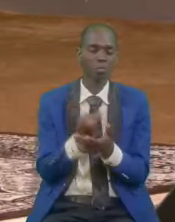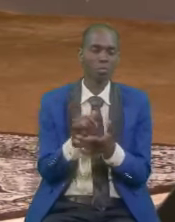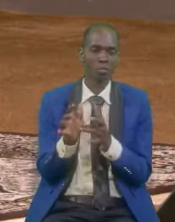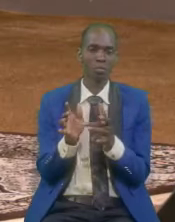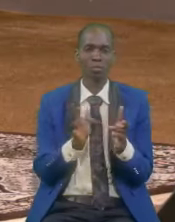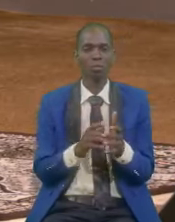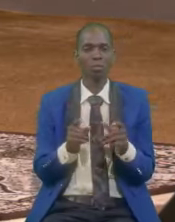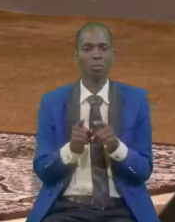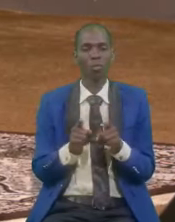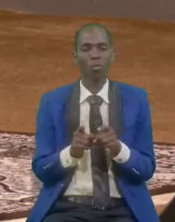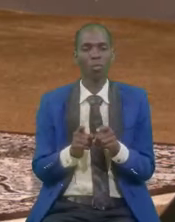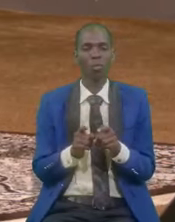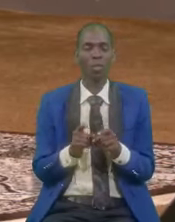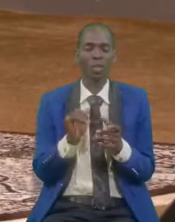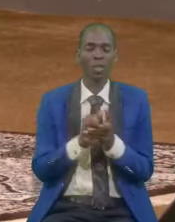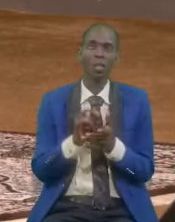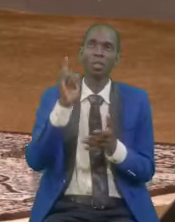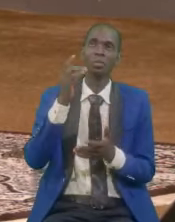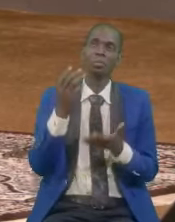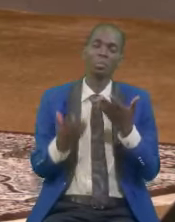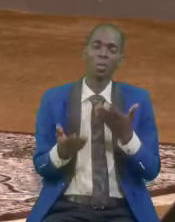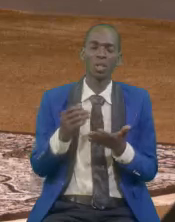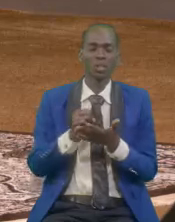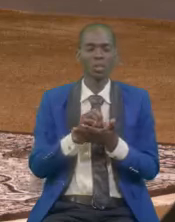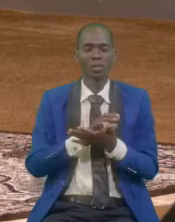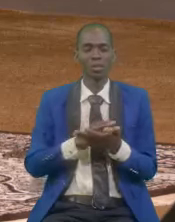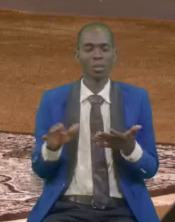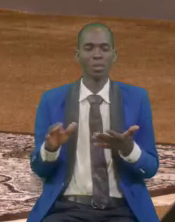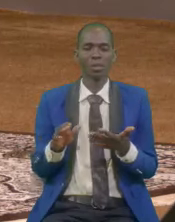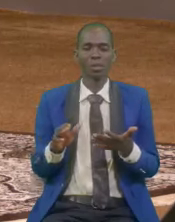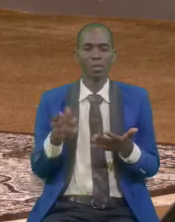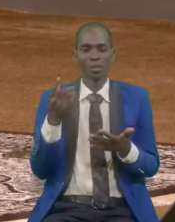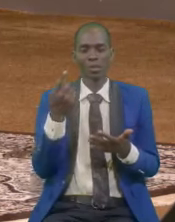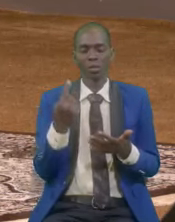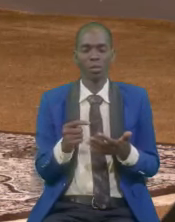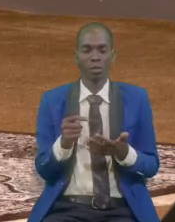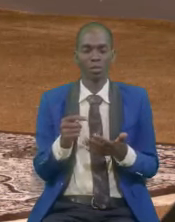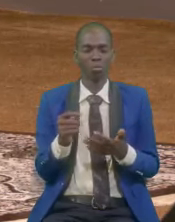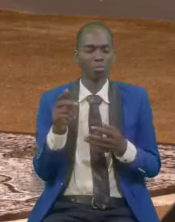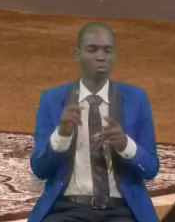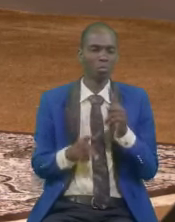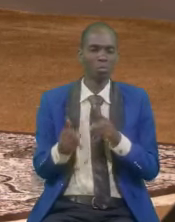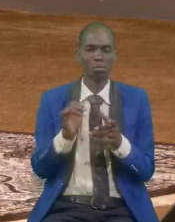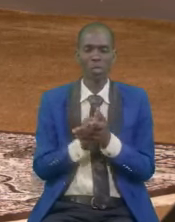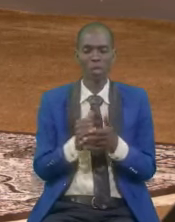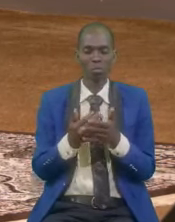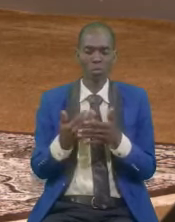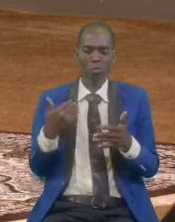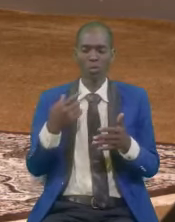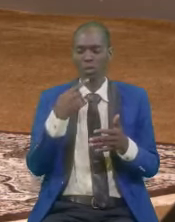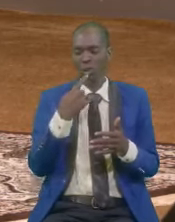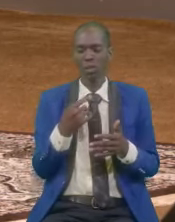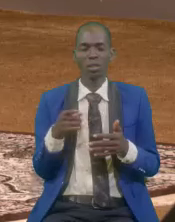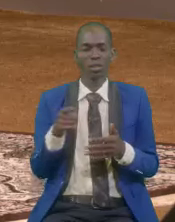he might sanctify the people already saved and born again, with his